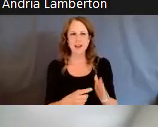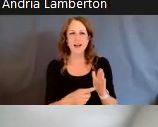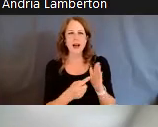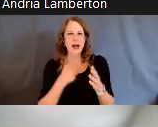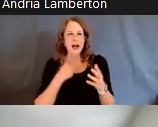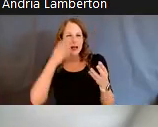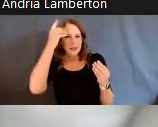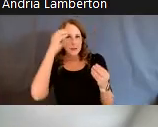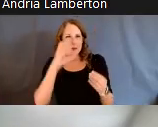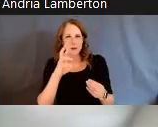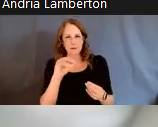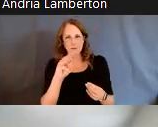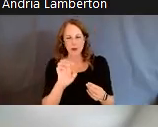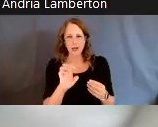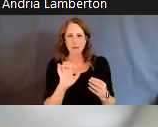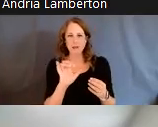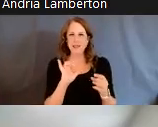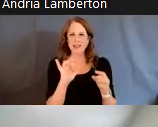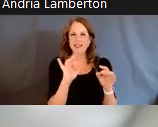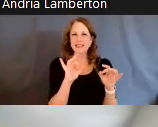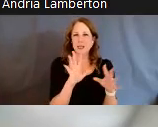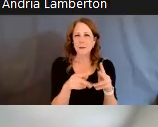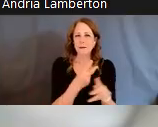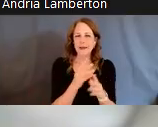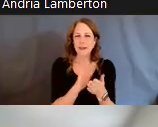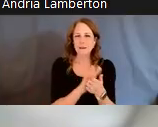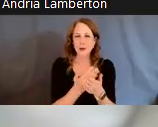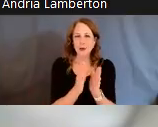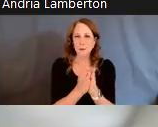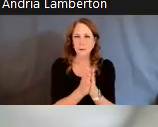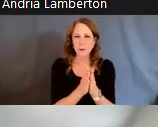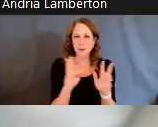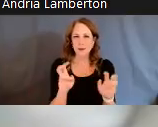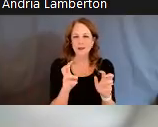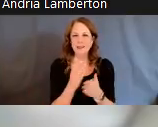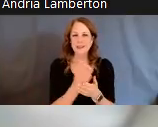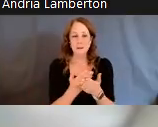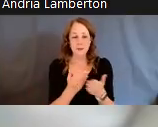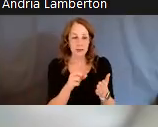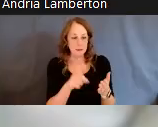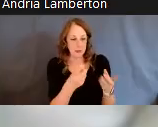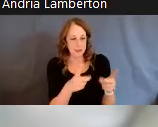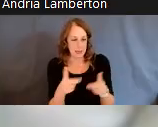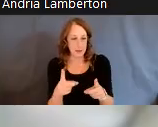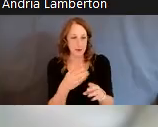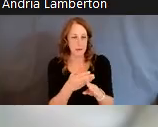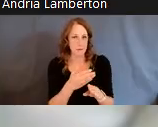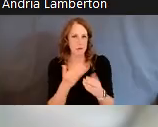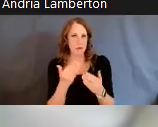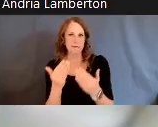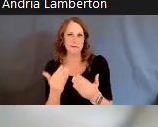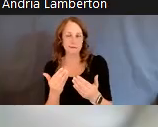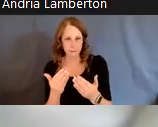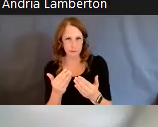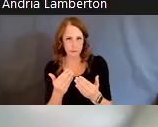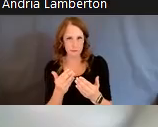a terrible form of cookbook where there are certain things that have to have occurred in order for that crime to be